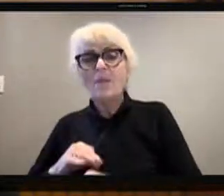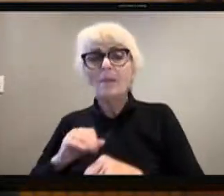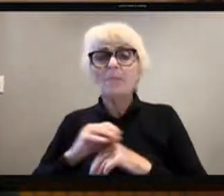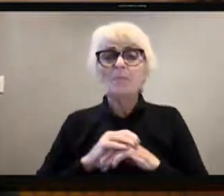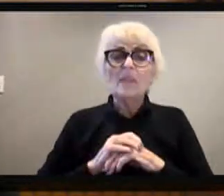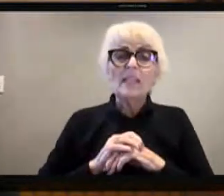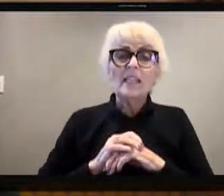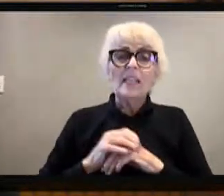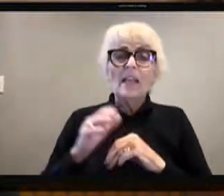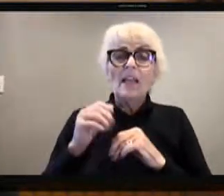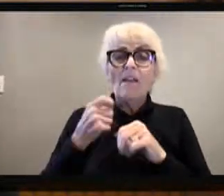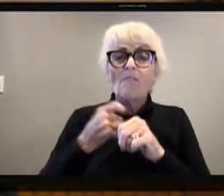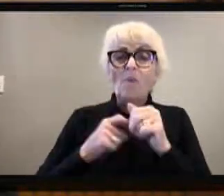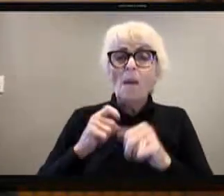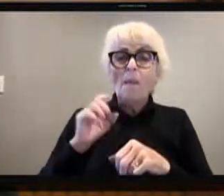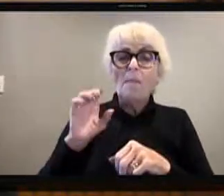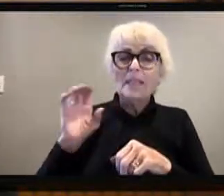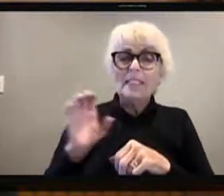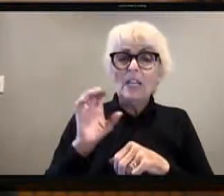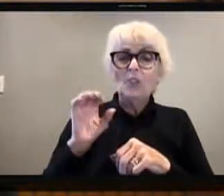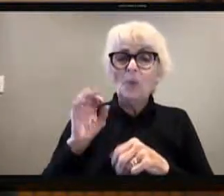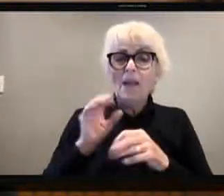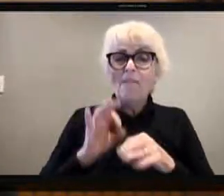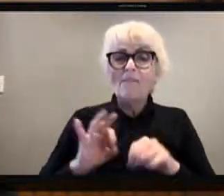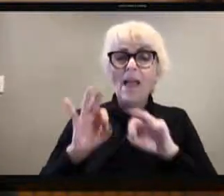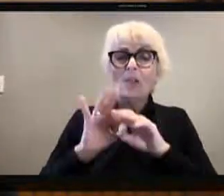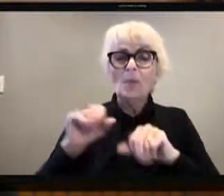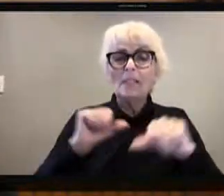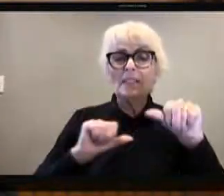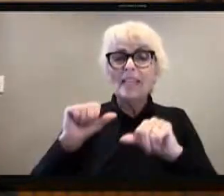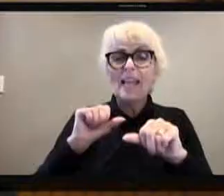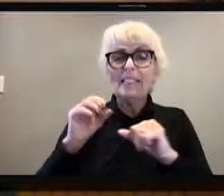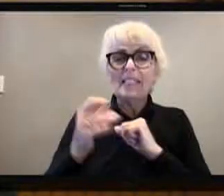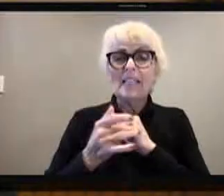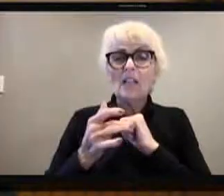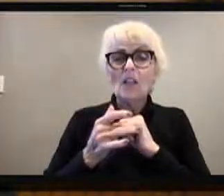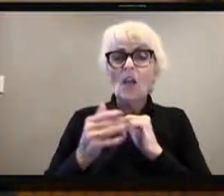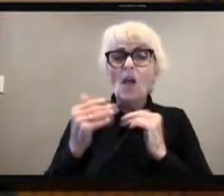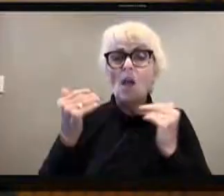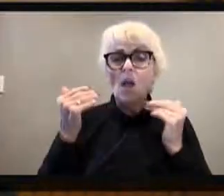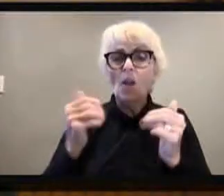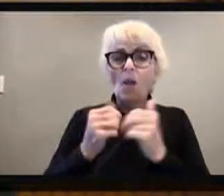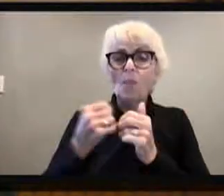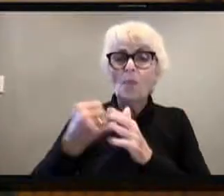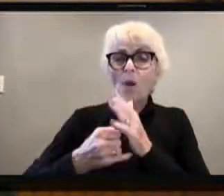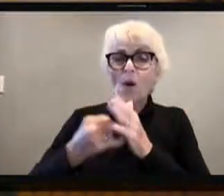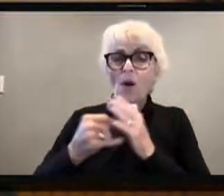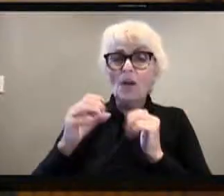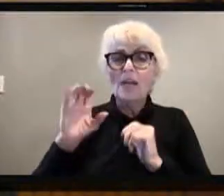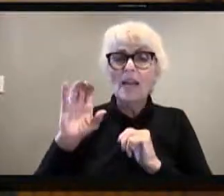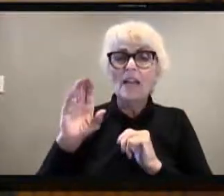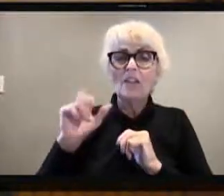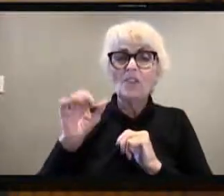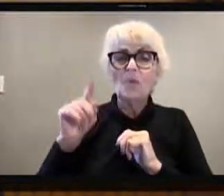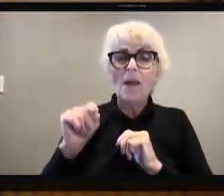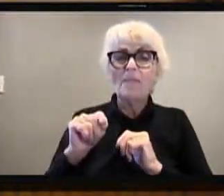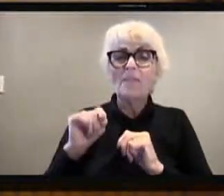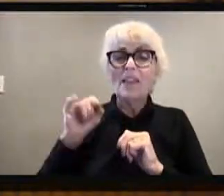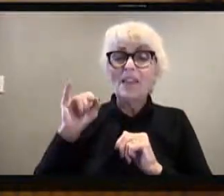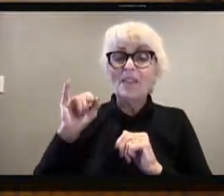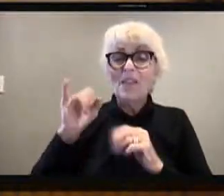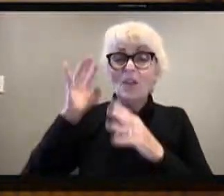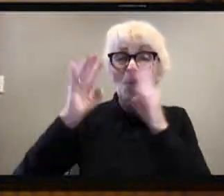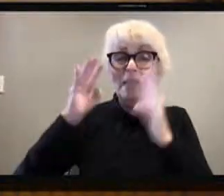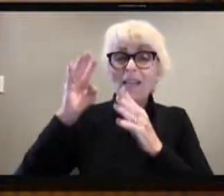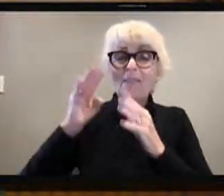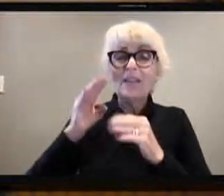and craft, and because of the creativity and agility of its management. From the start, the firm positioned itself